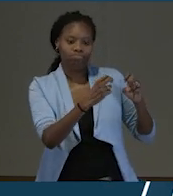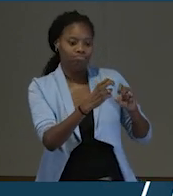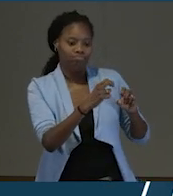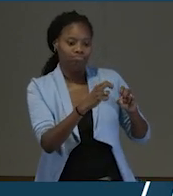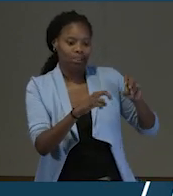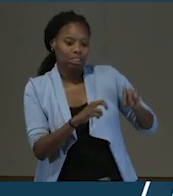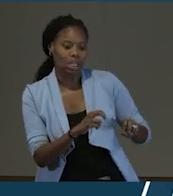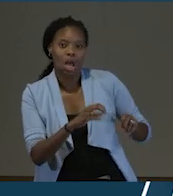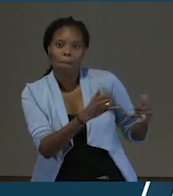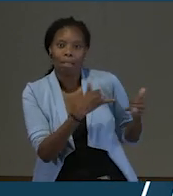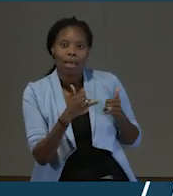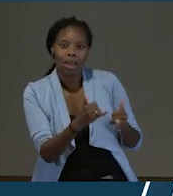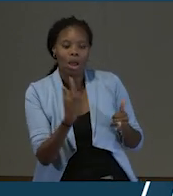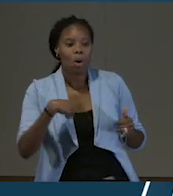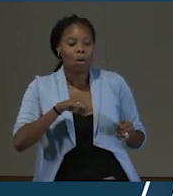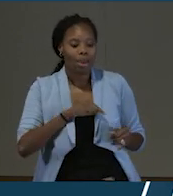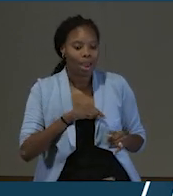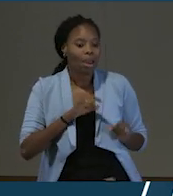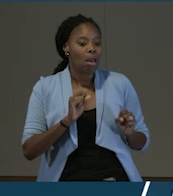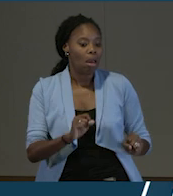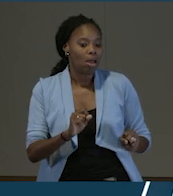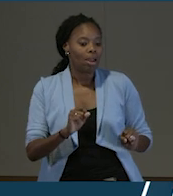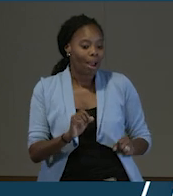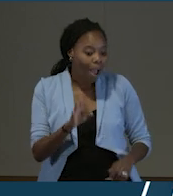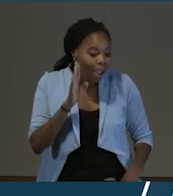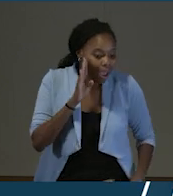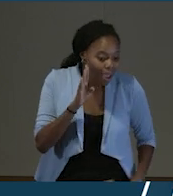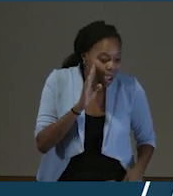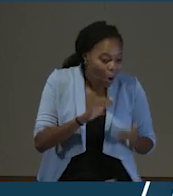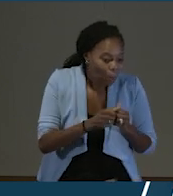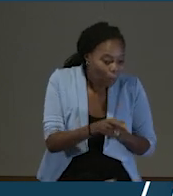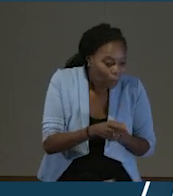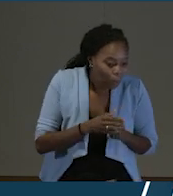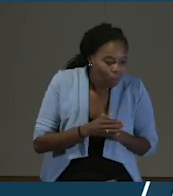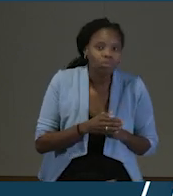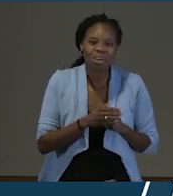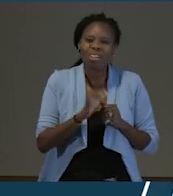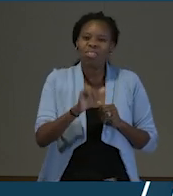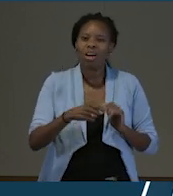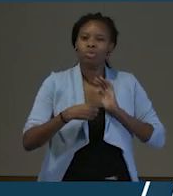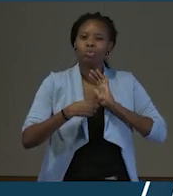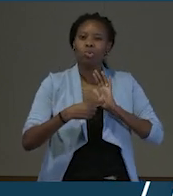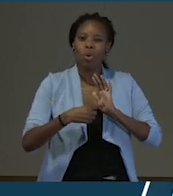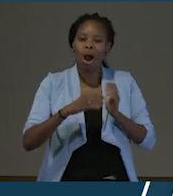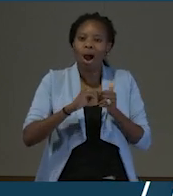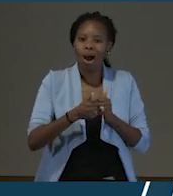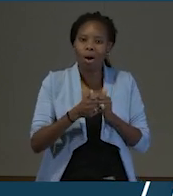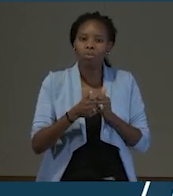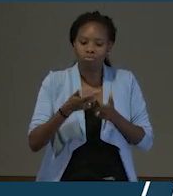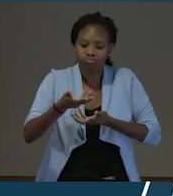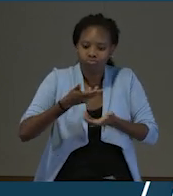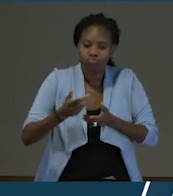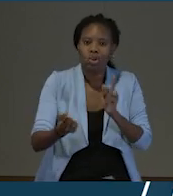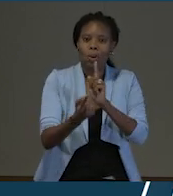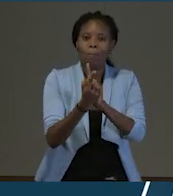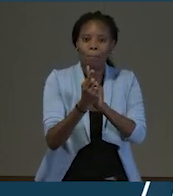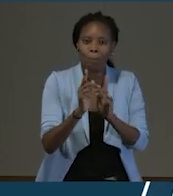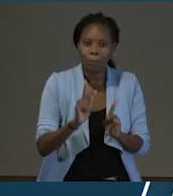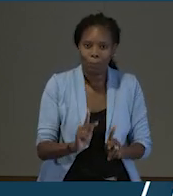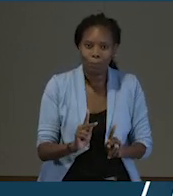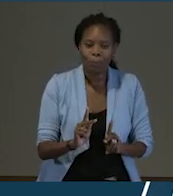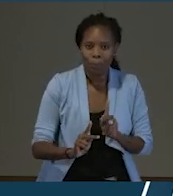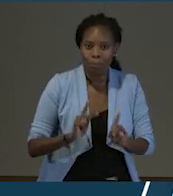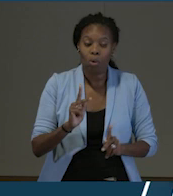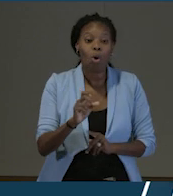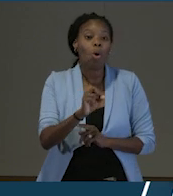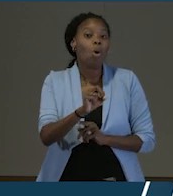Maybe how do they introduce themselves? Making friends, asking for help, offering an idea, asking for a turn. Those are all